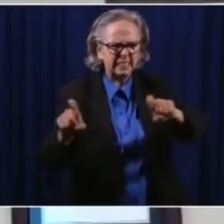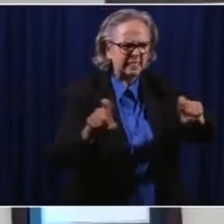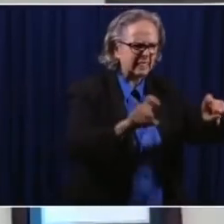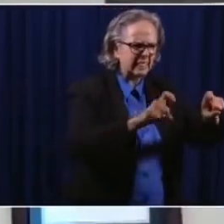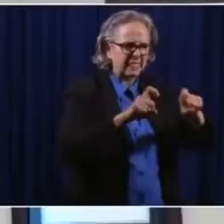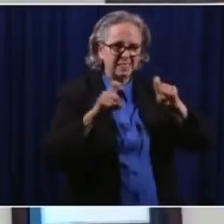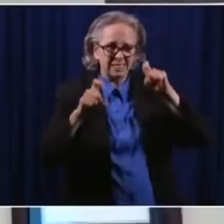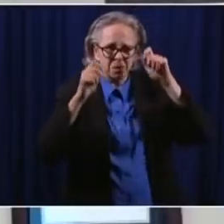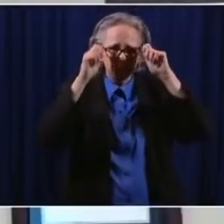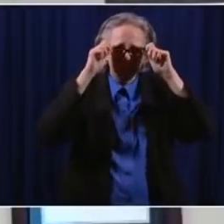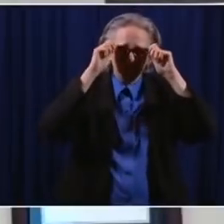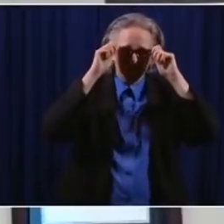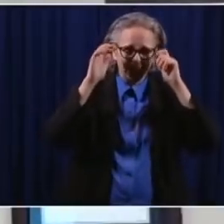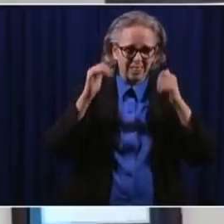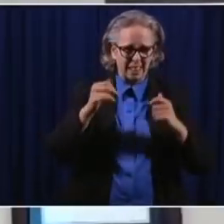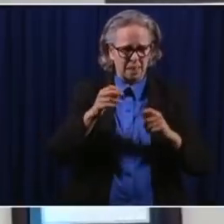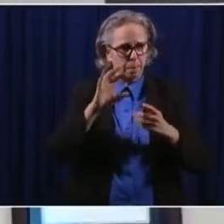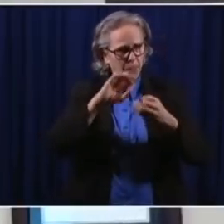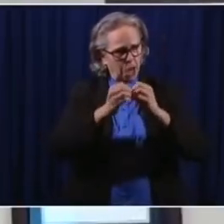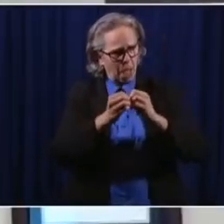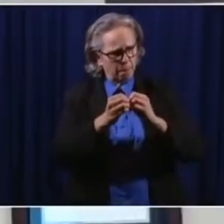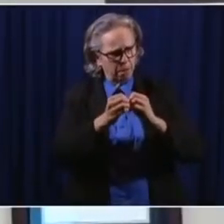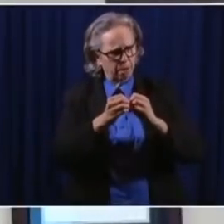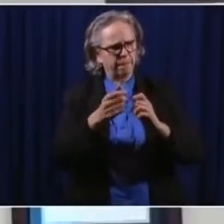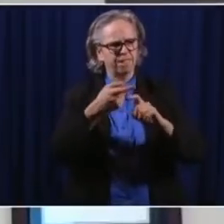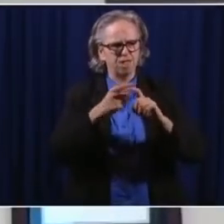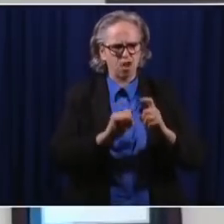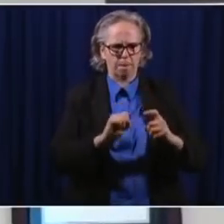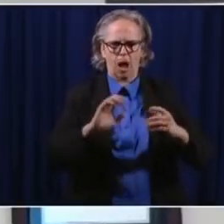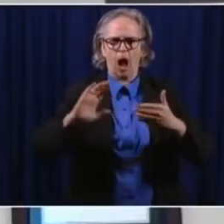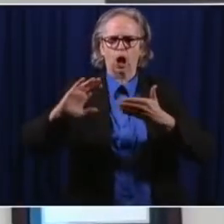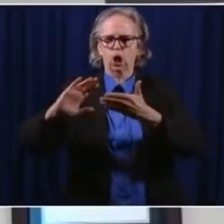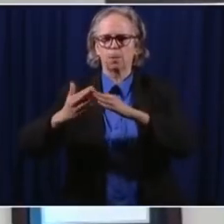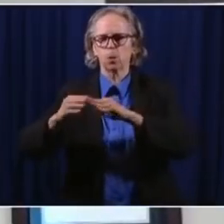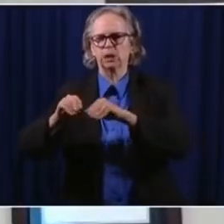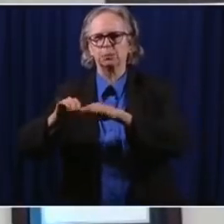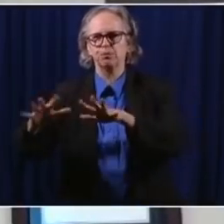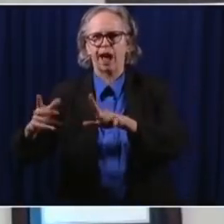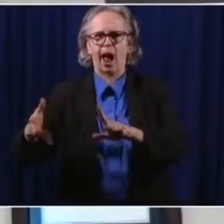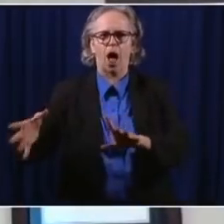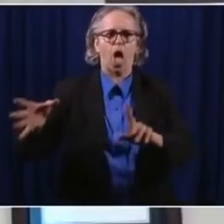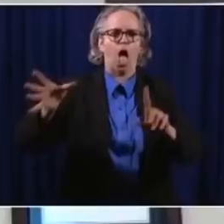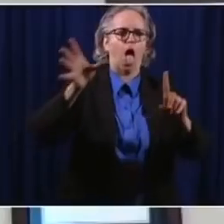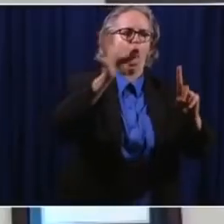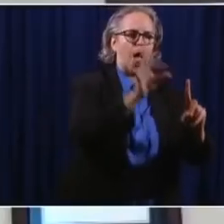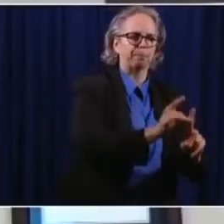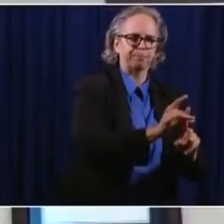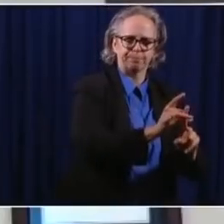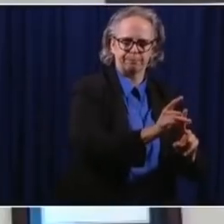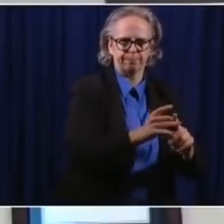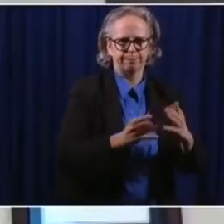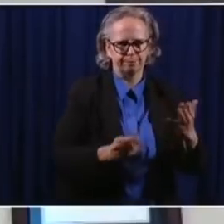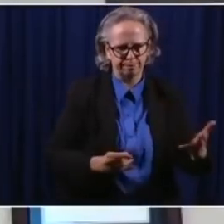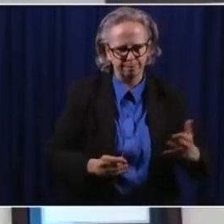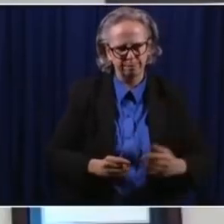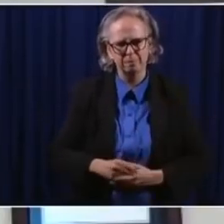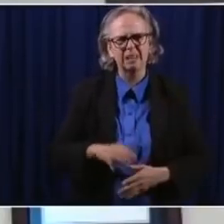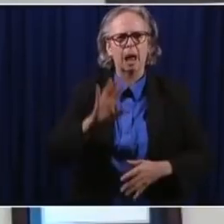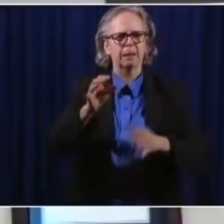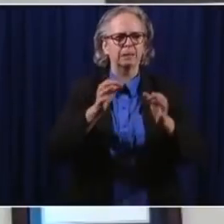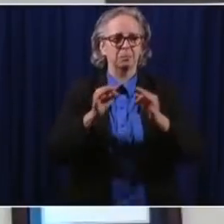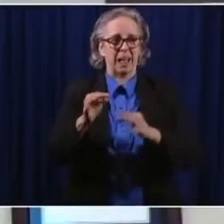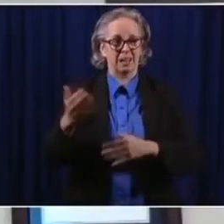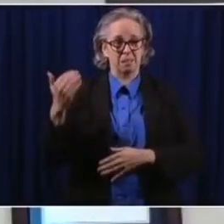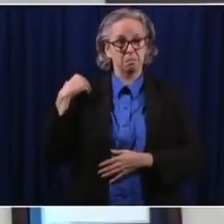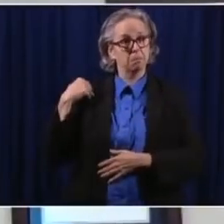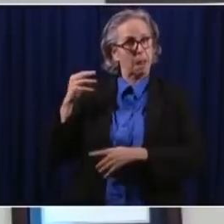Medina County are really coming from community spread. So to give you an idea, back in May, we were